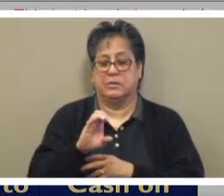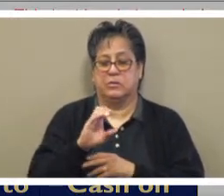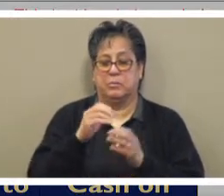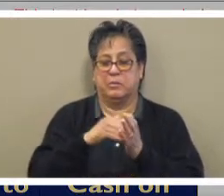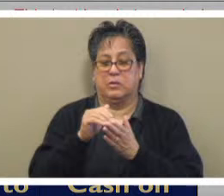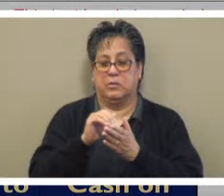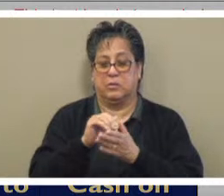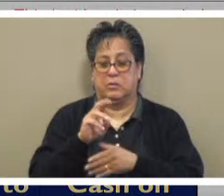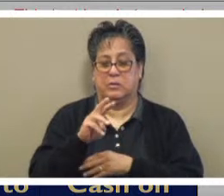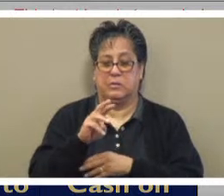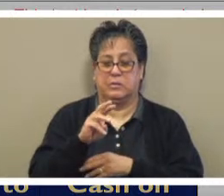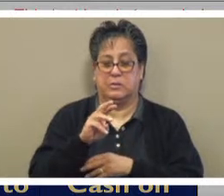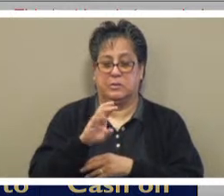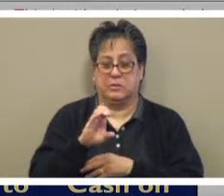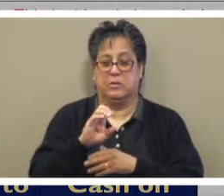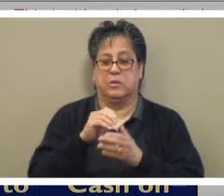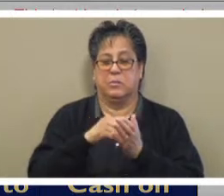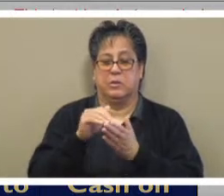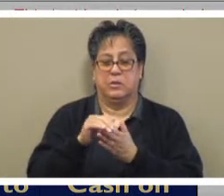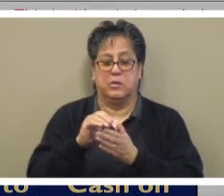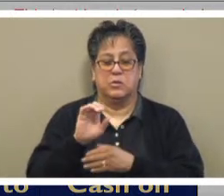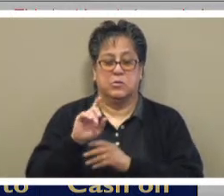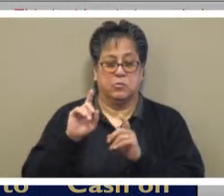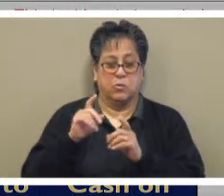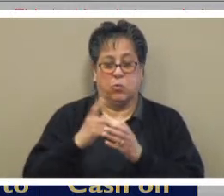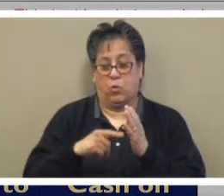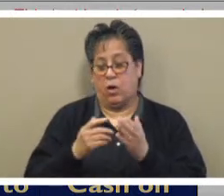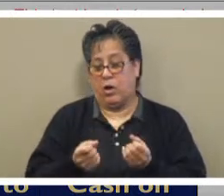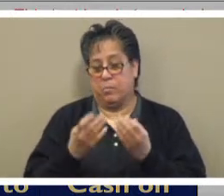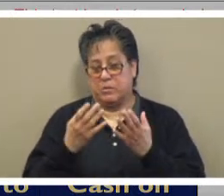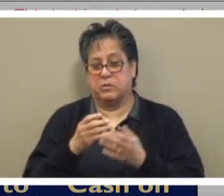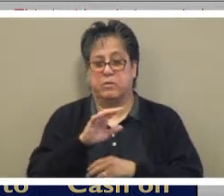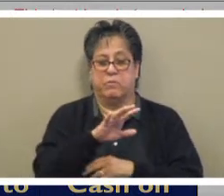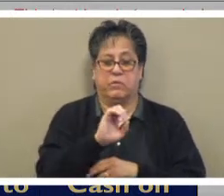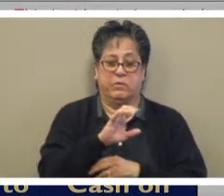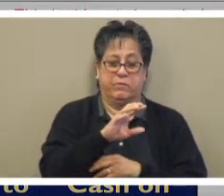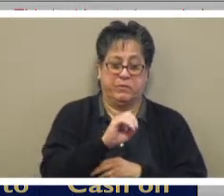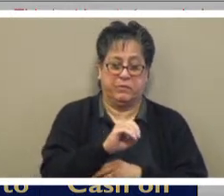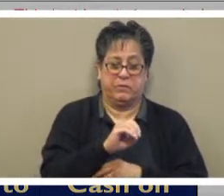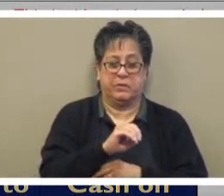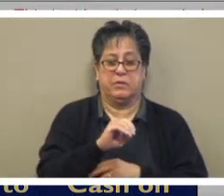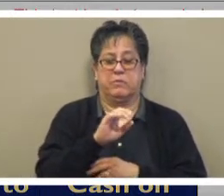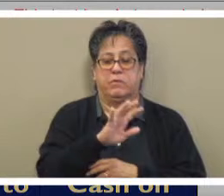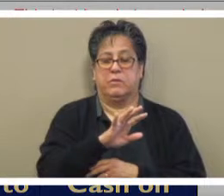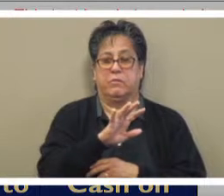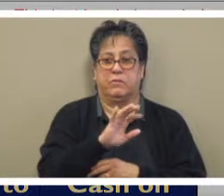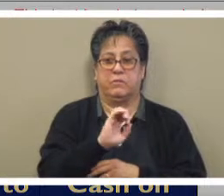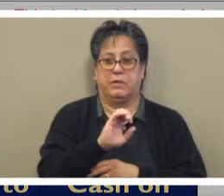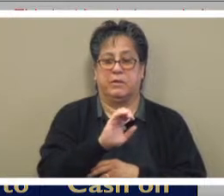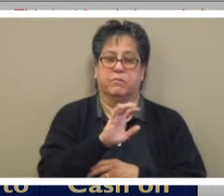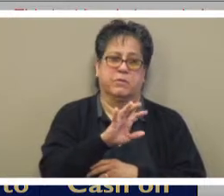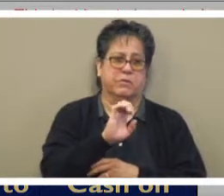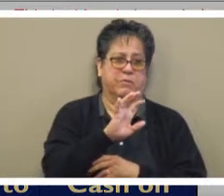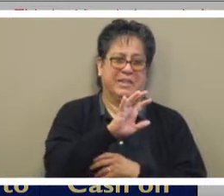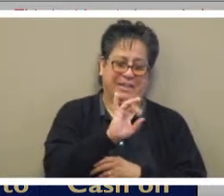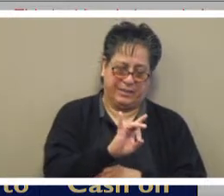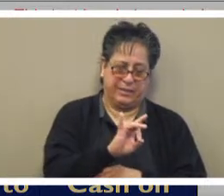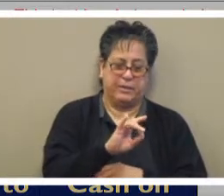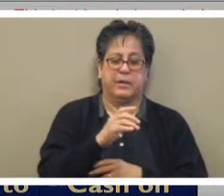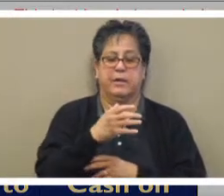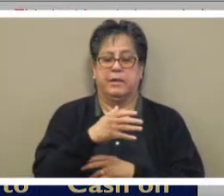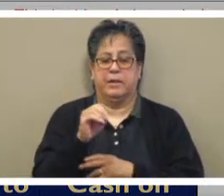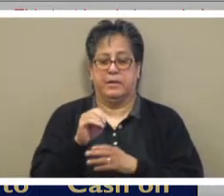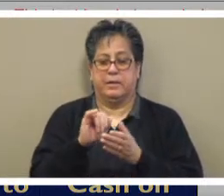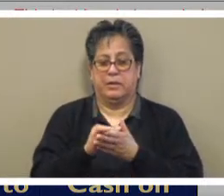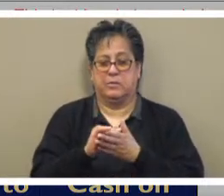issued. And so you can see what's been issued to date, the $558 million, $601 left to issue. The far right-hand column there is the